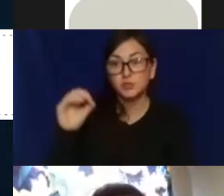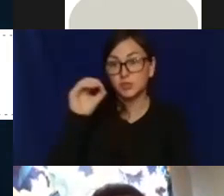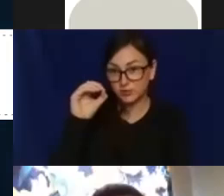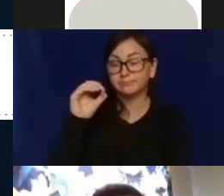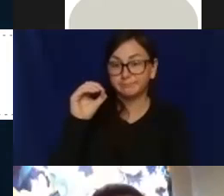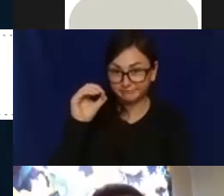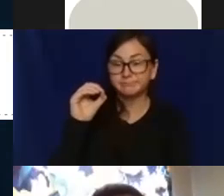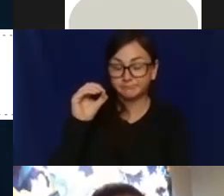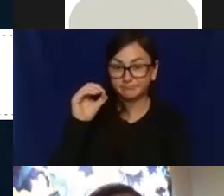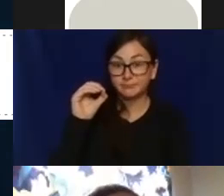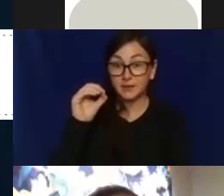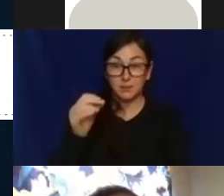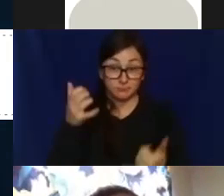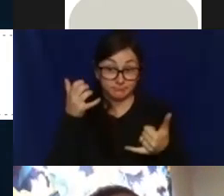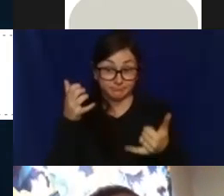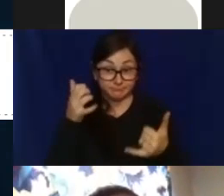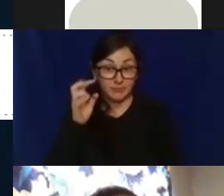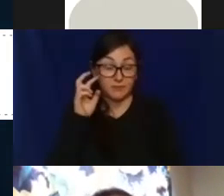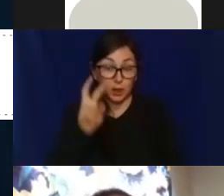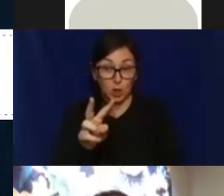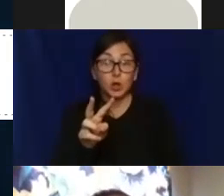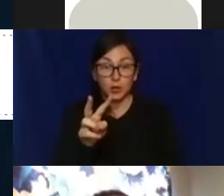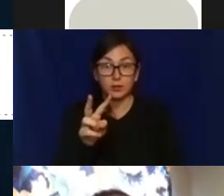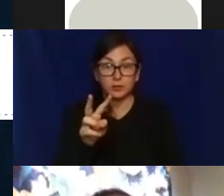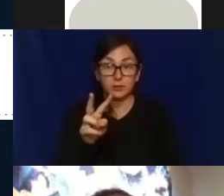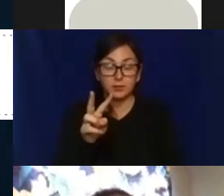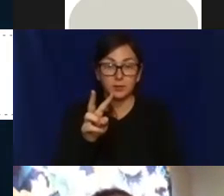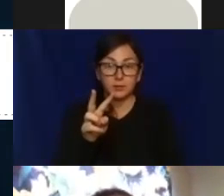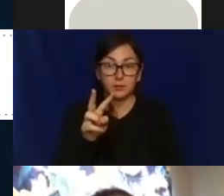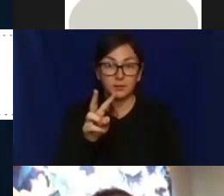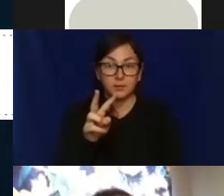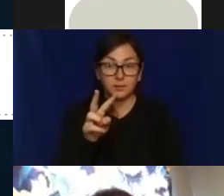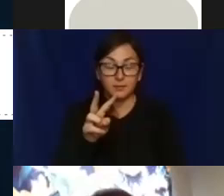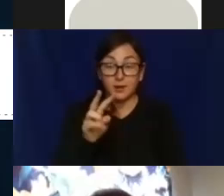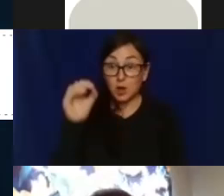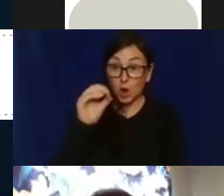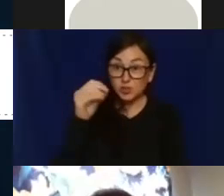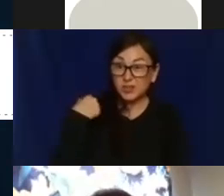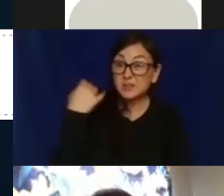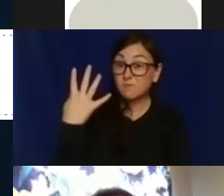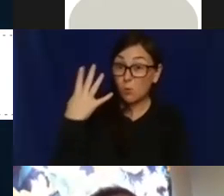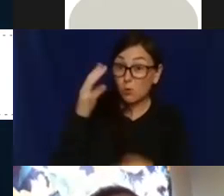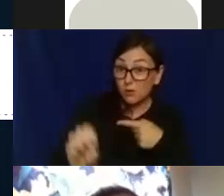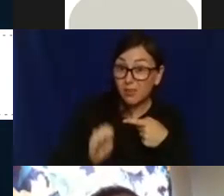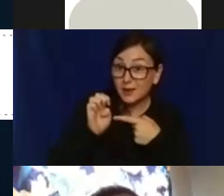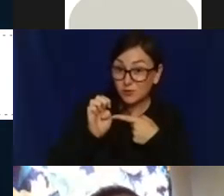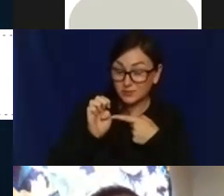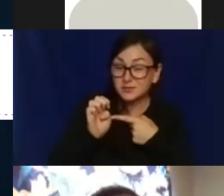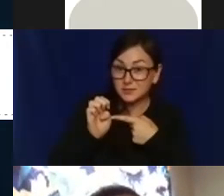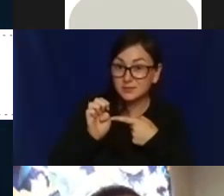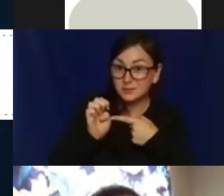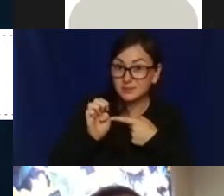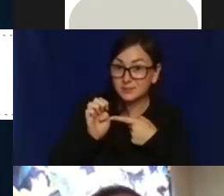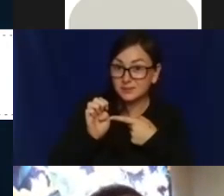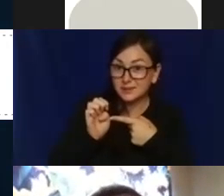now, if you look at the number of electrons around oxygen, there's only 4. Okay? Those 4 are being shared